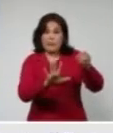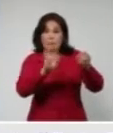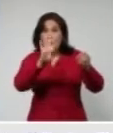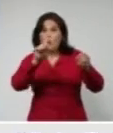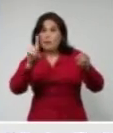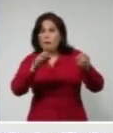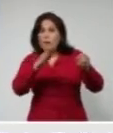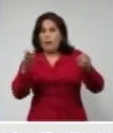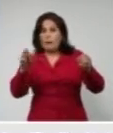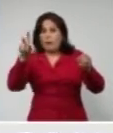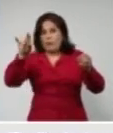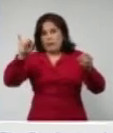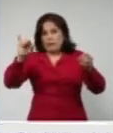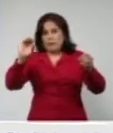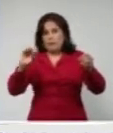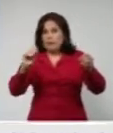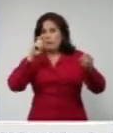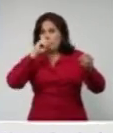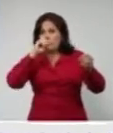for the virus.